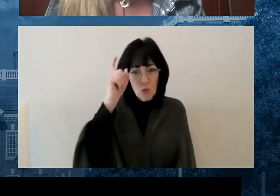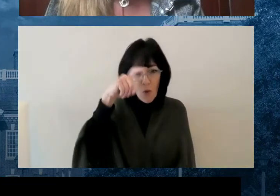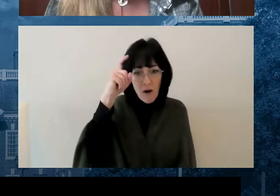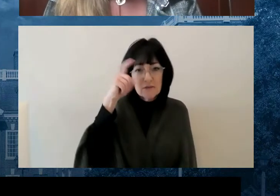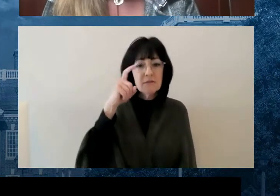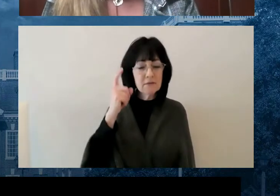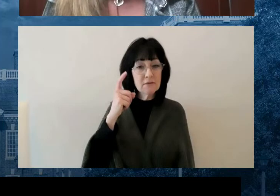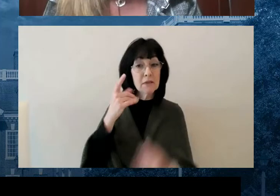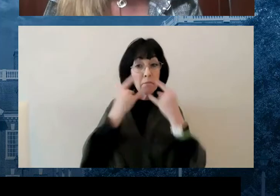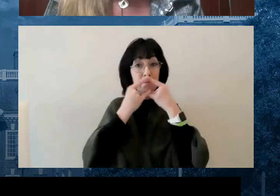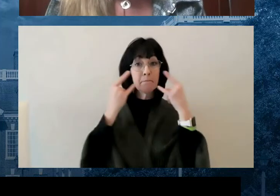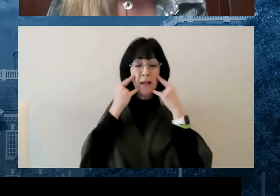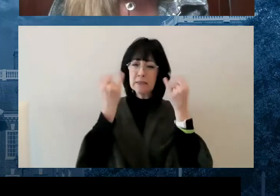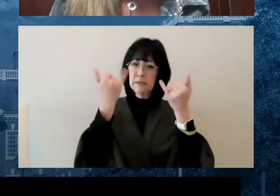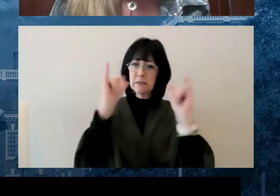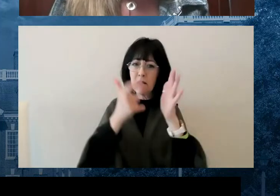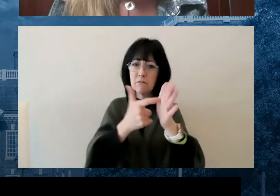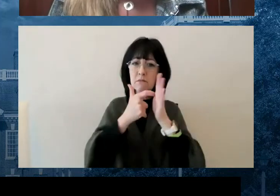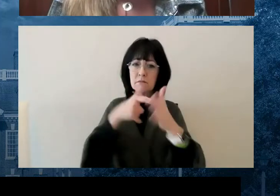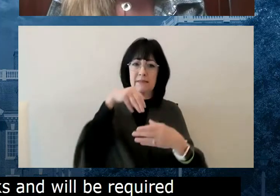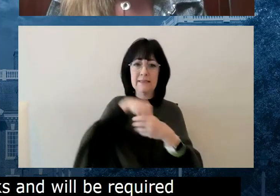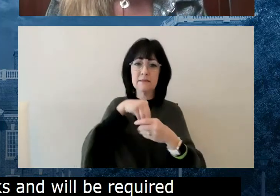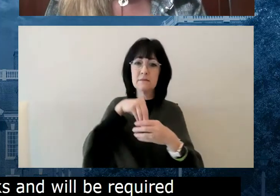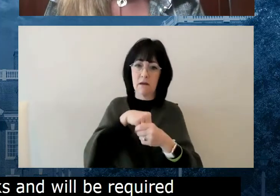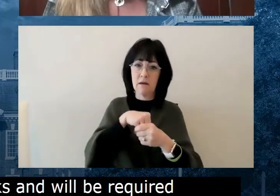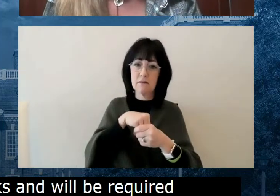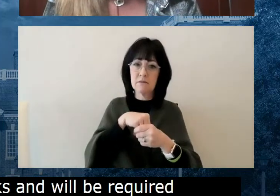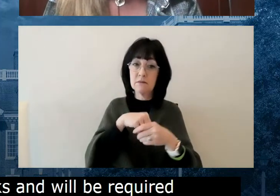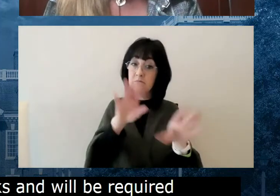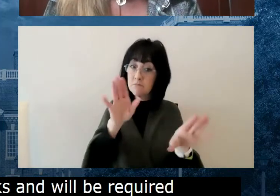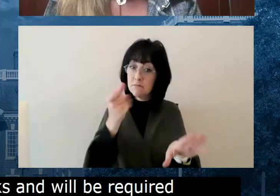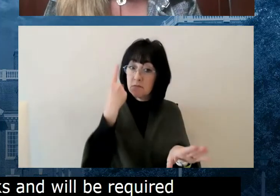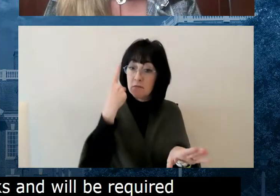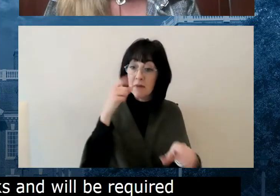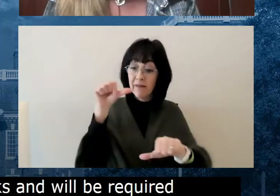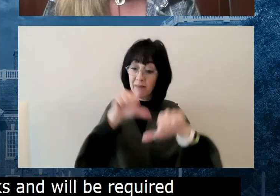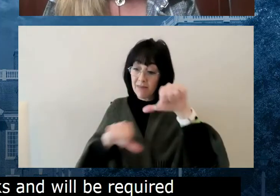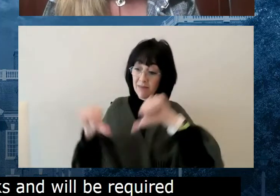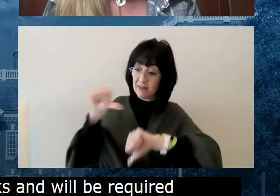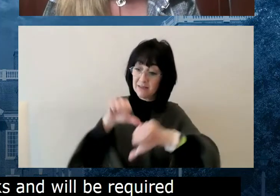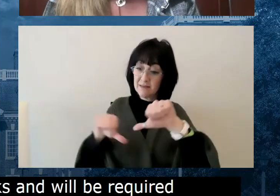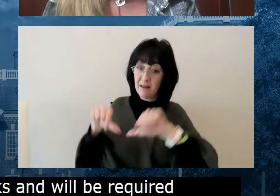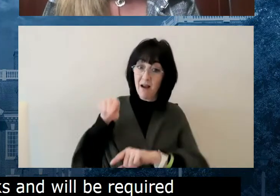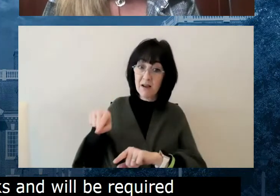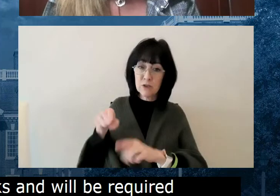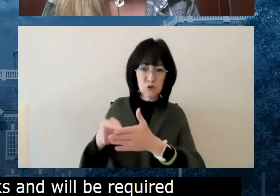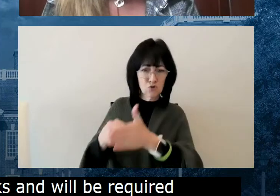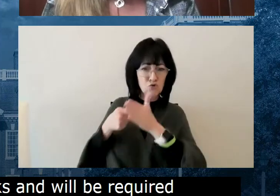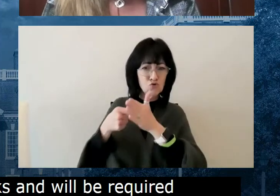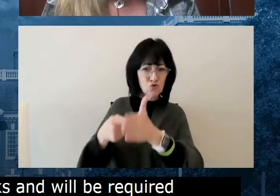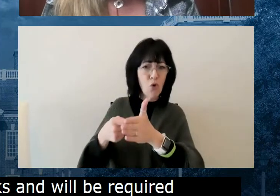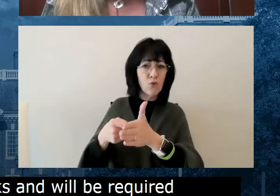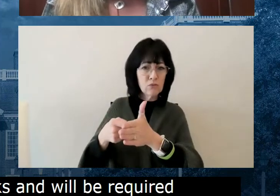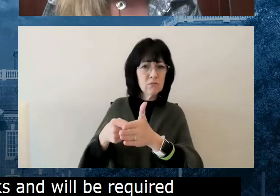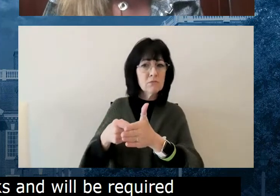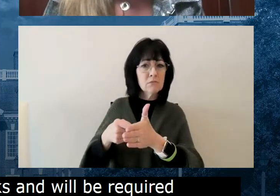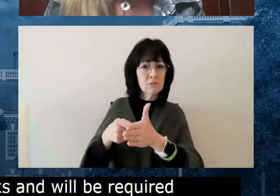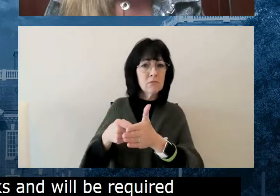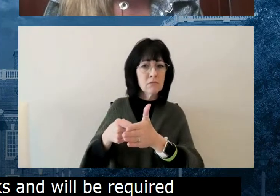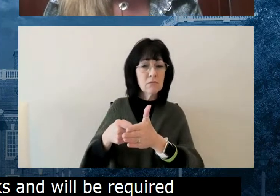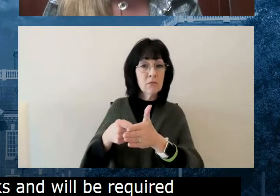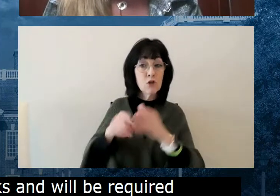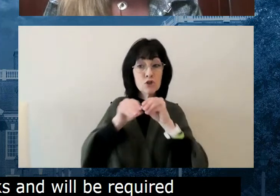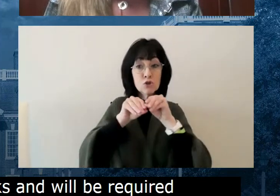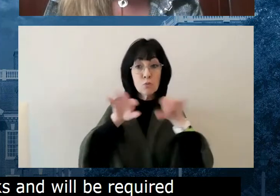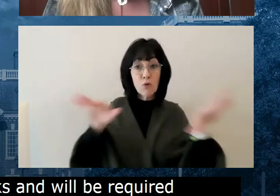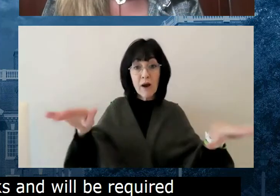indoors. We have learned the science is so supportive that masks make a huge difference and spread is higher